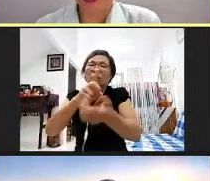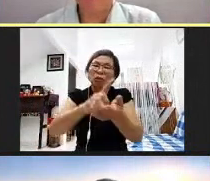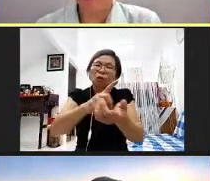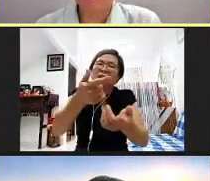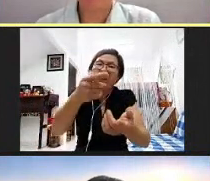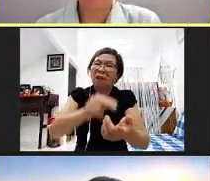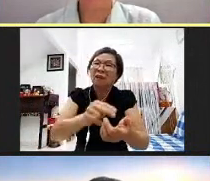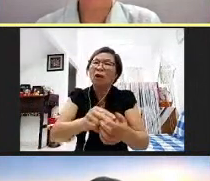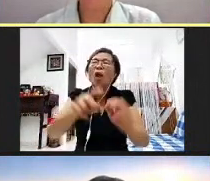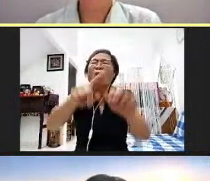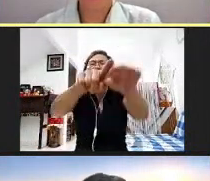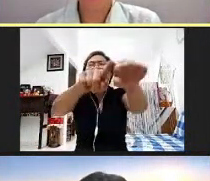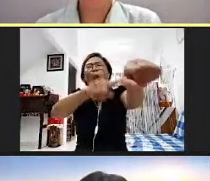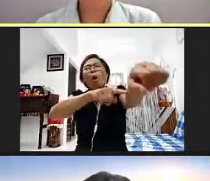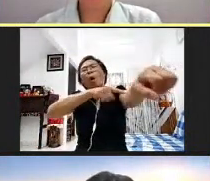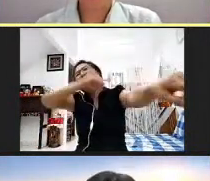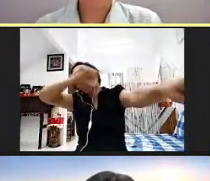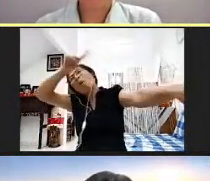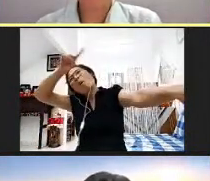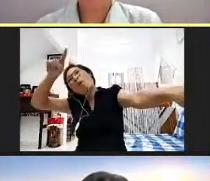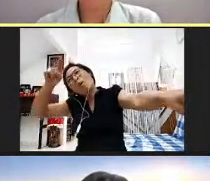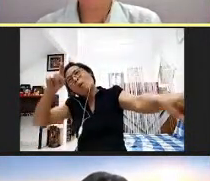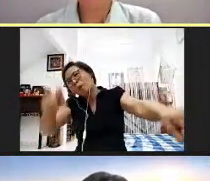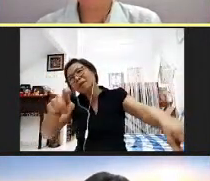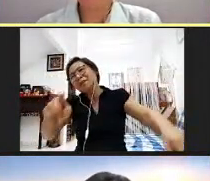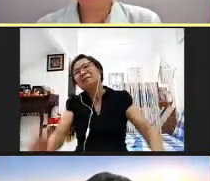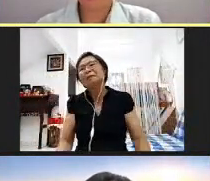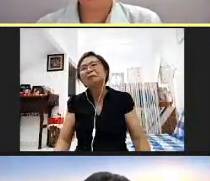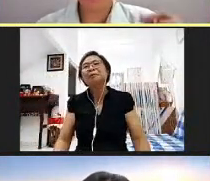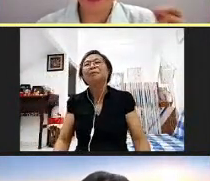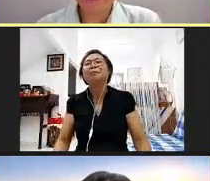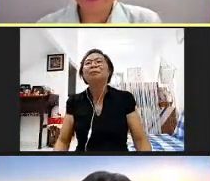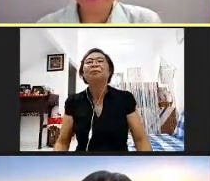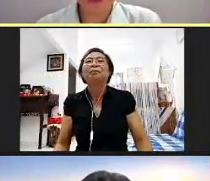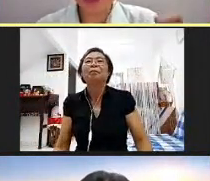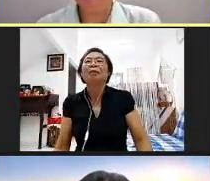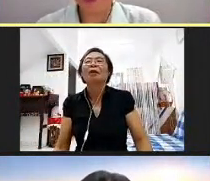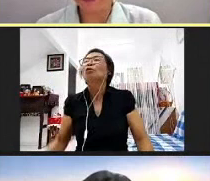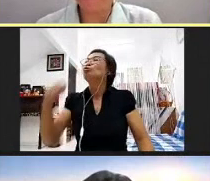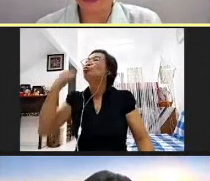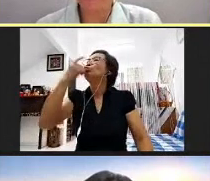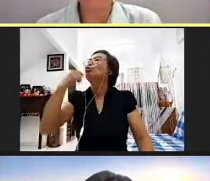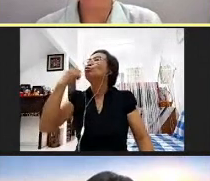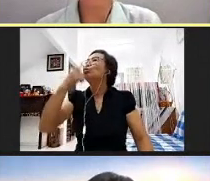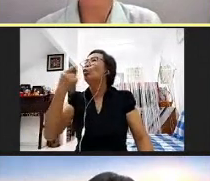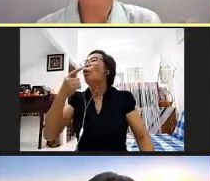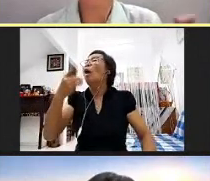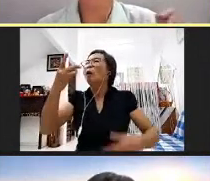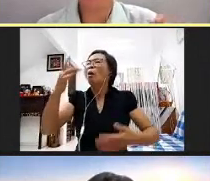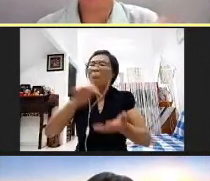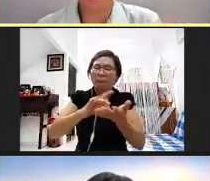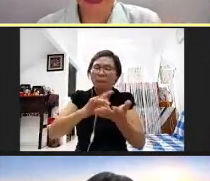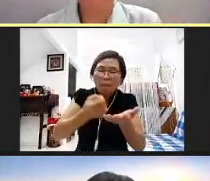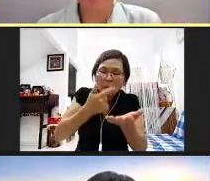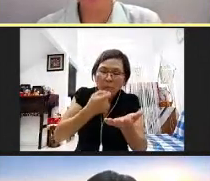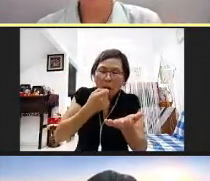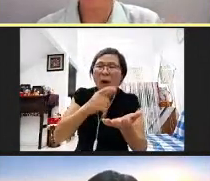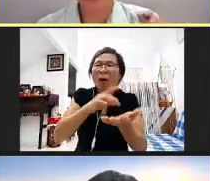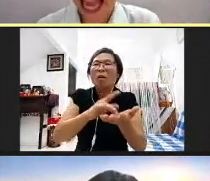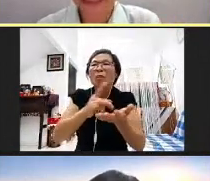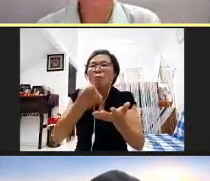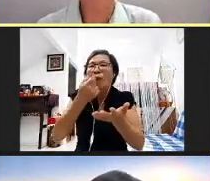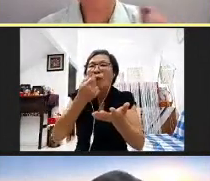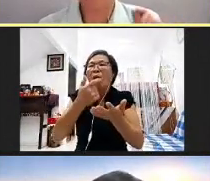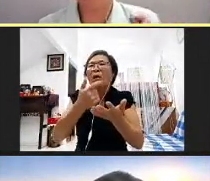is a long question, about, those of them who are on certain medication, and I think specifically